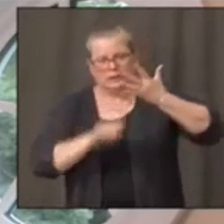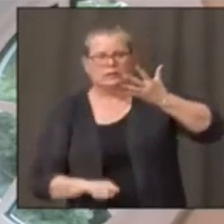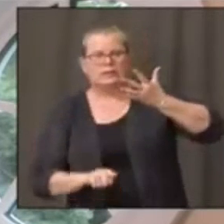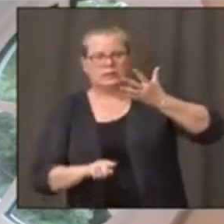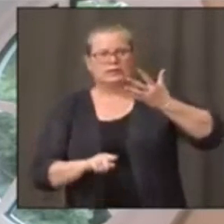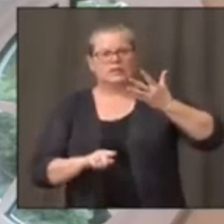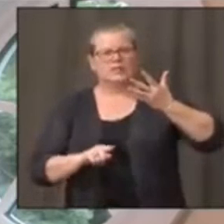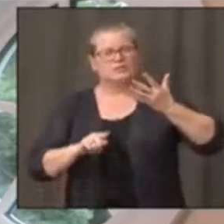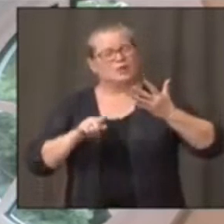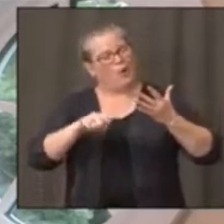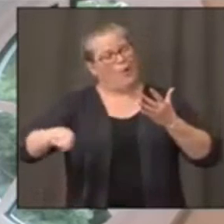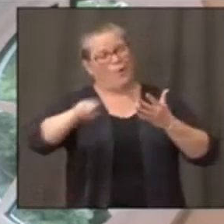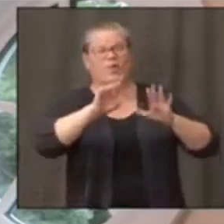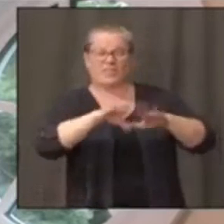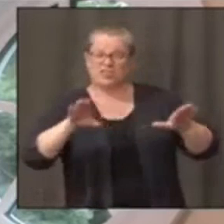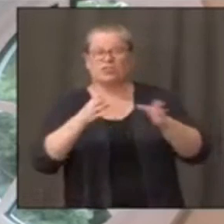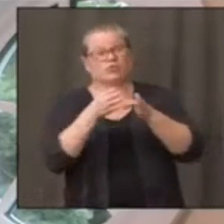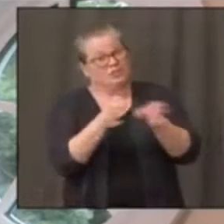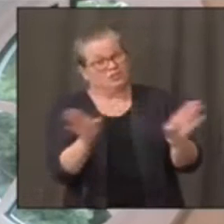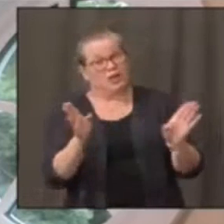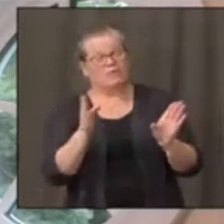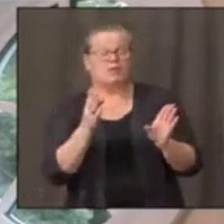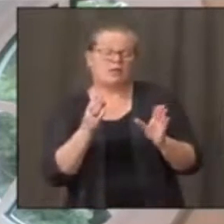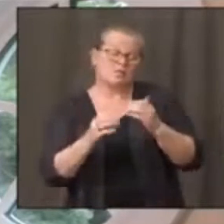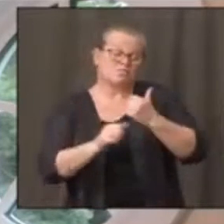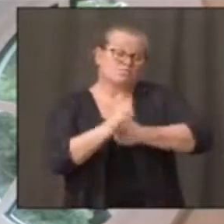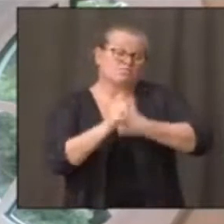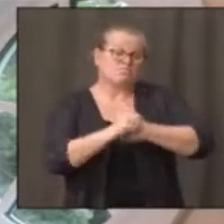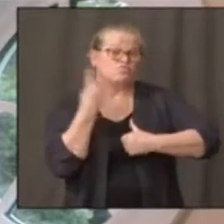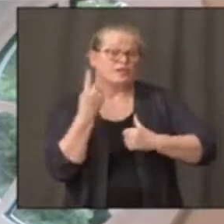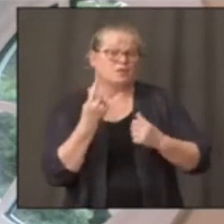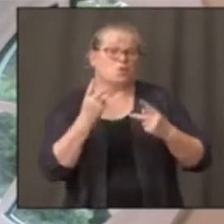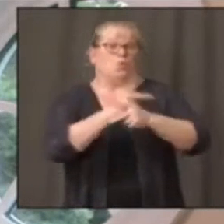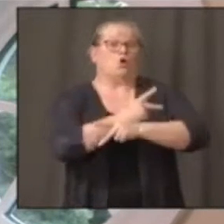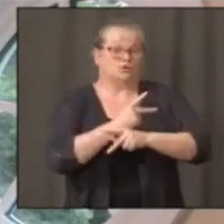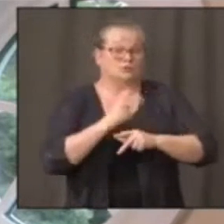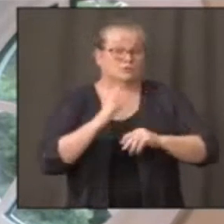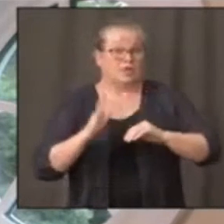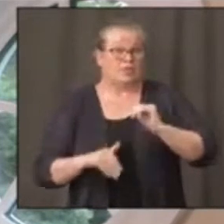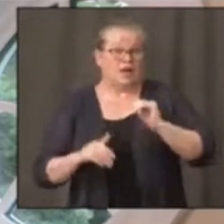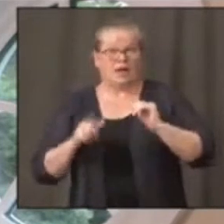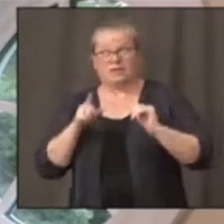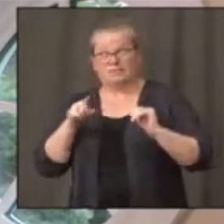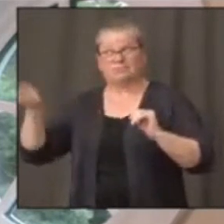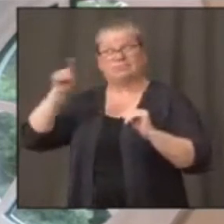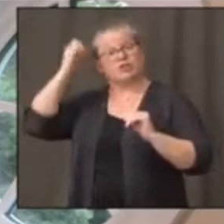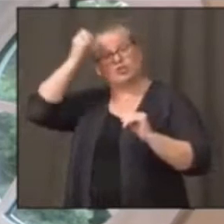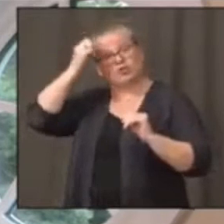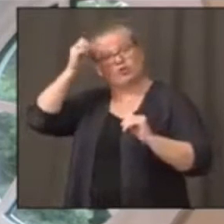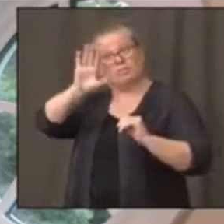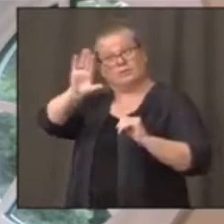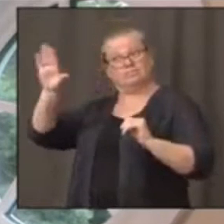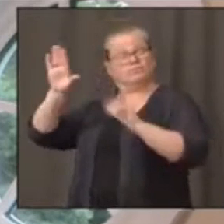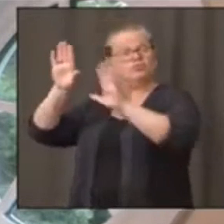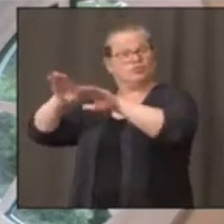relative to some of our European peers. what metrics are you going to be looking for this